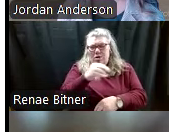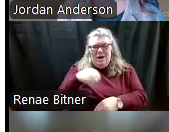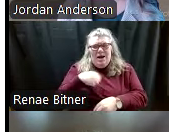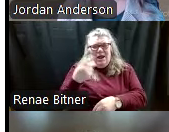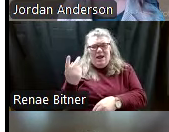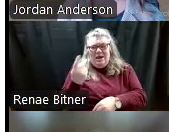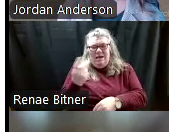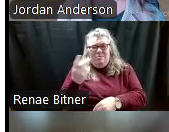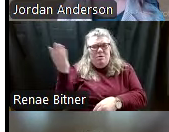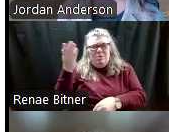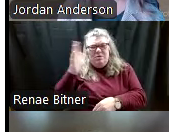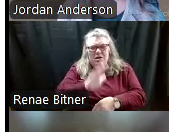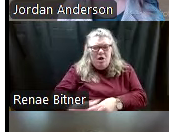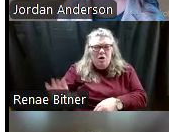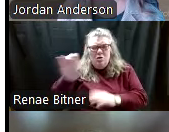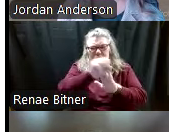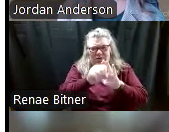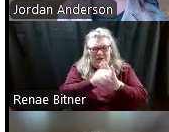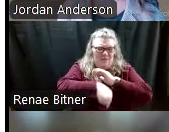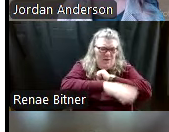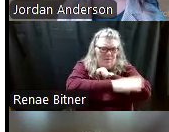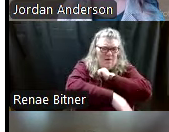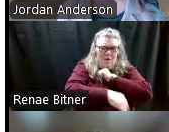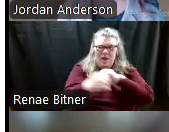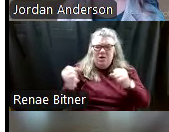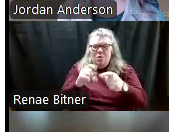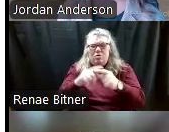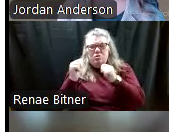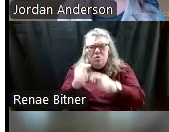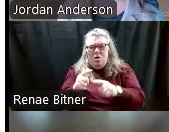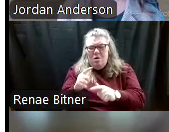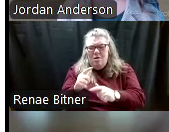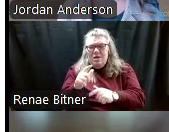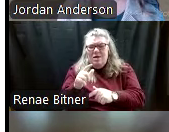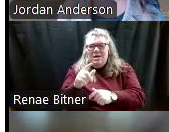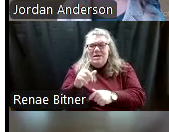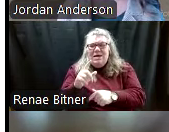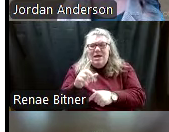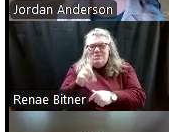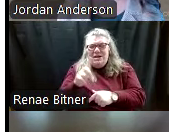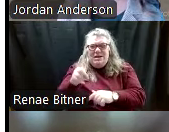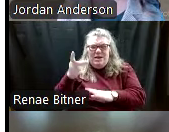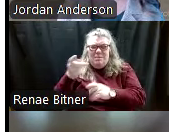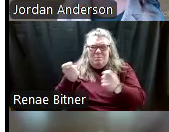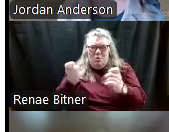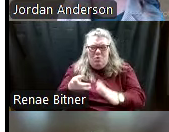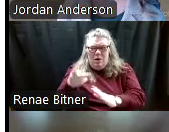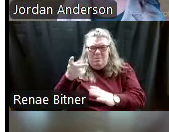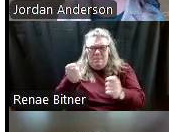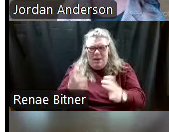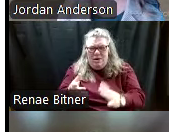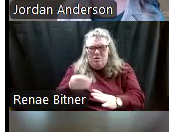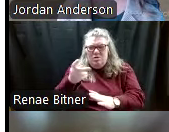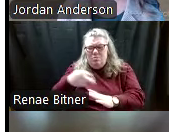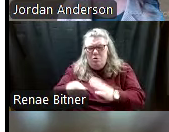our state this fall and winter to all of our DD program managers and program